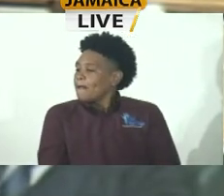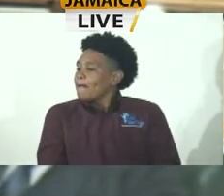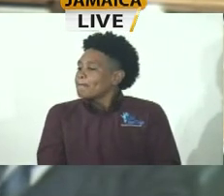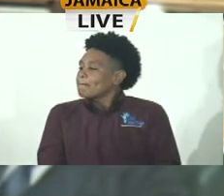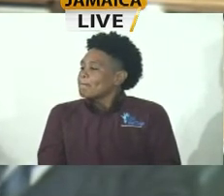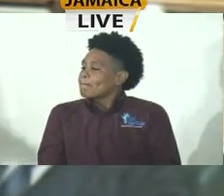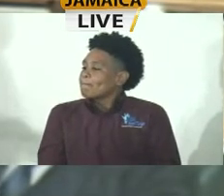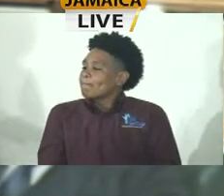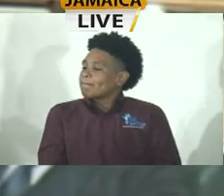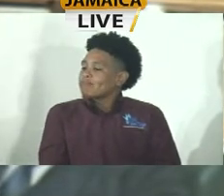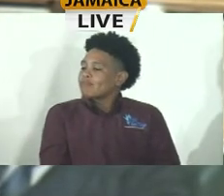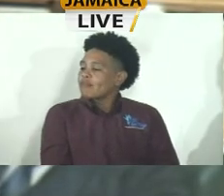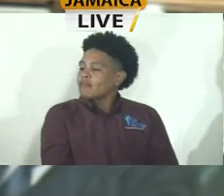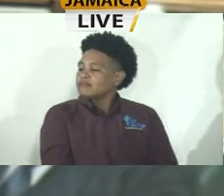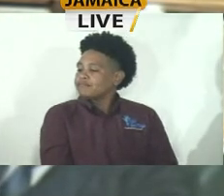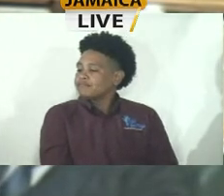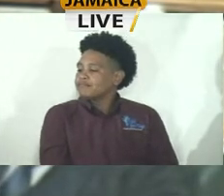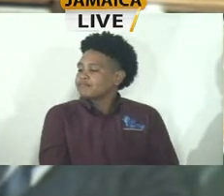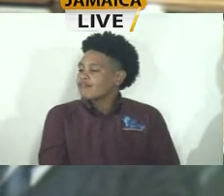the